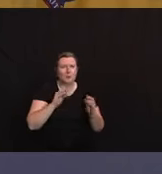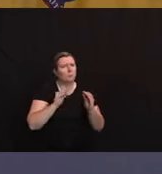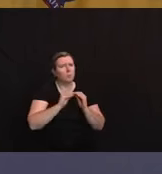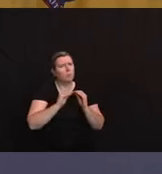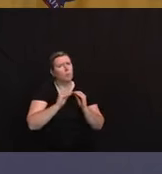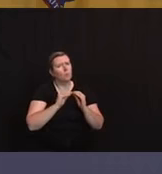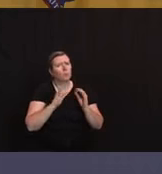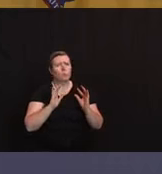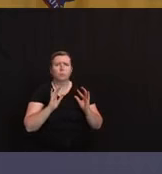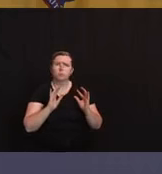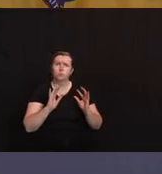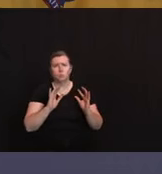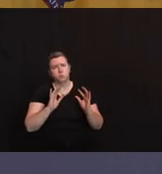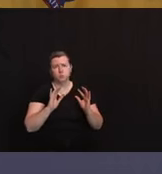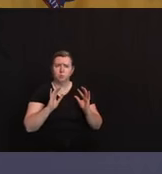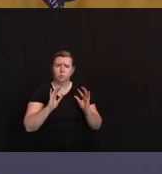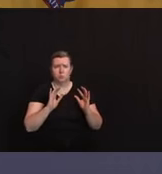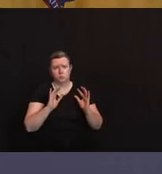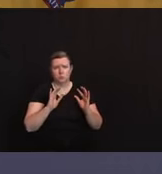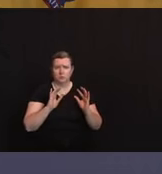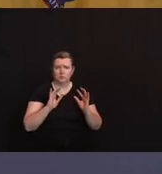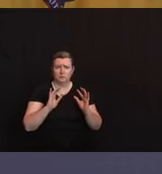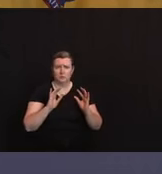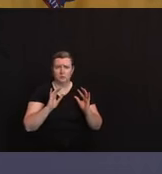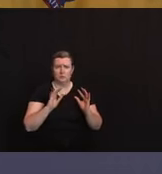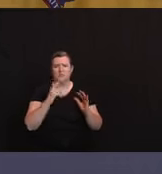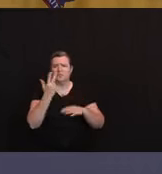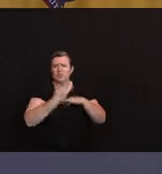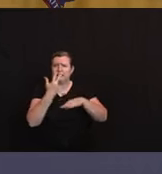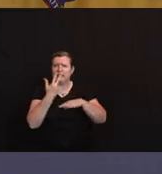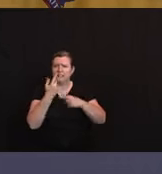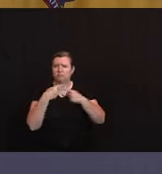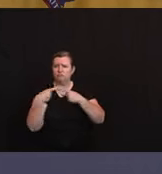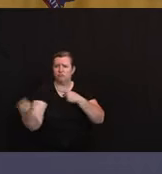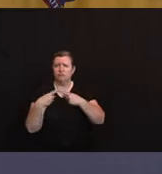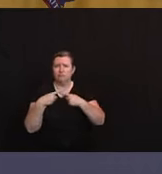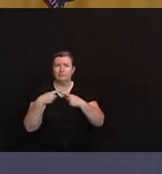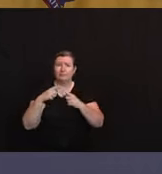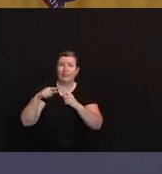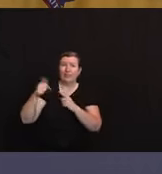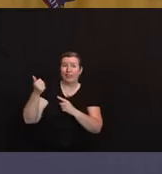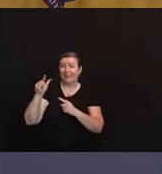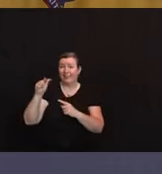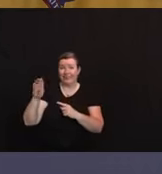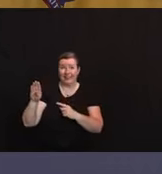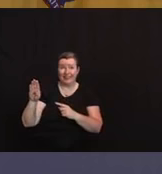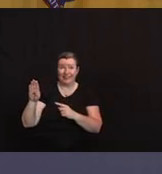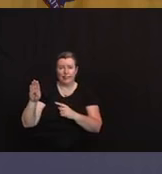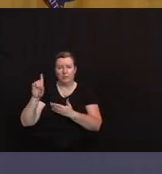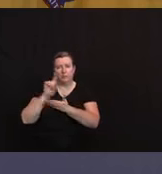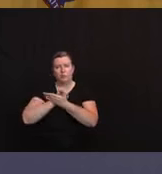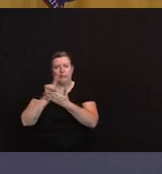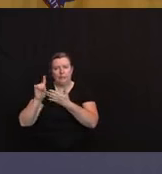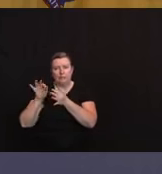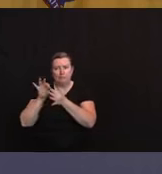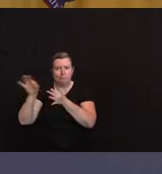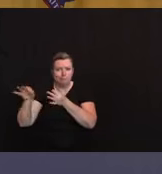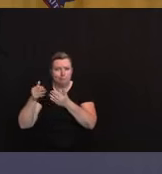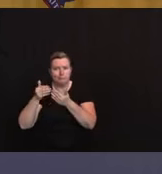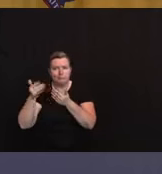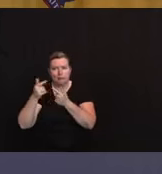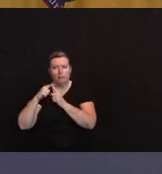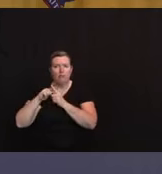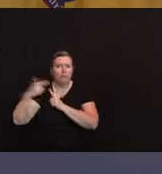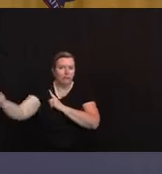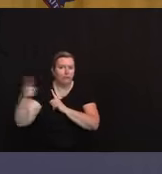more modest extension, so up to 3+ days. Others are up in the week range. And I don't have an update for you